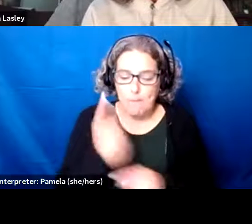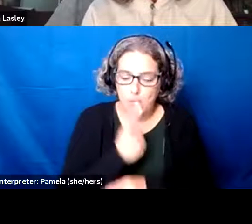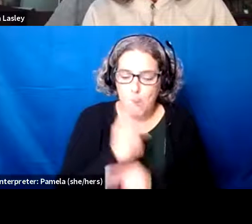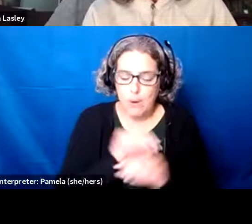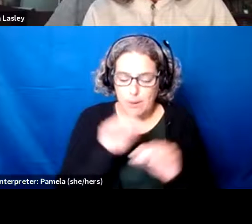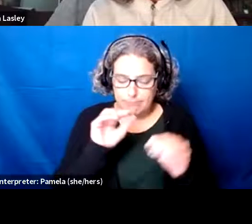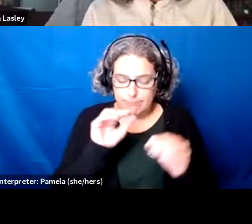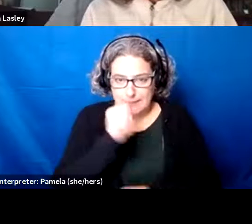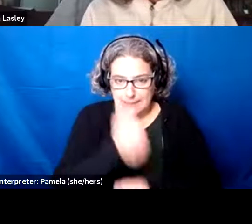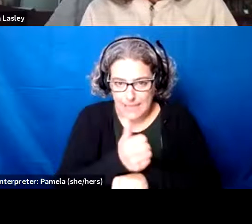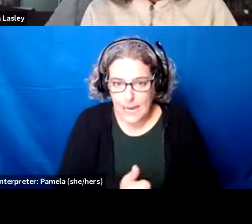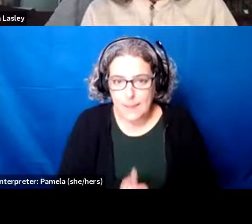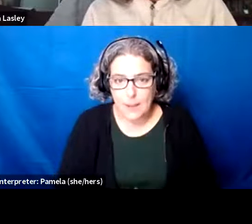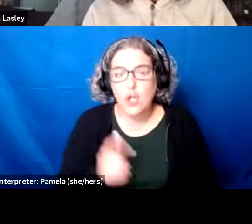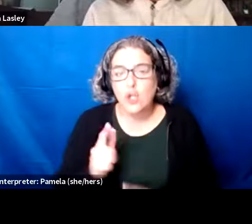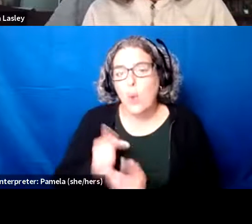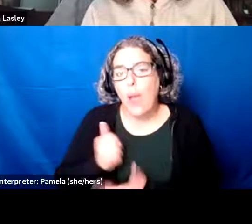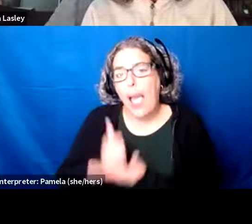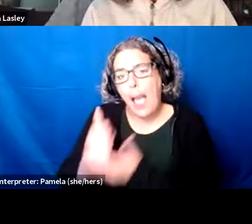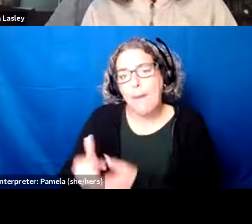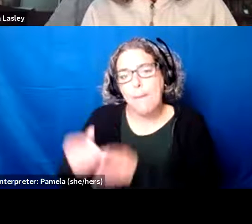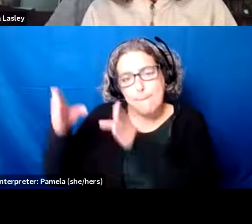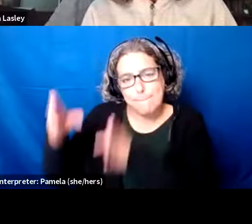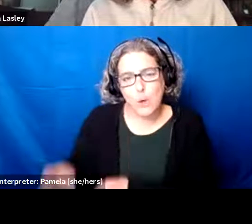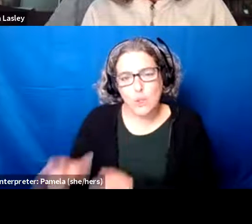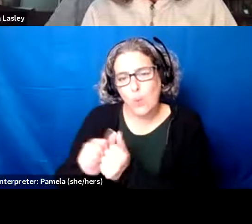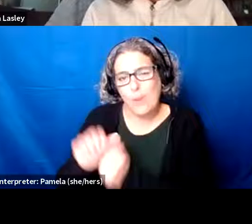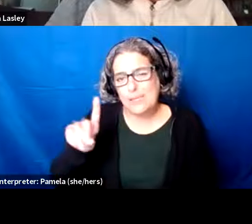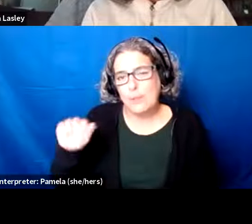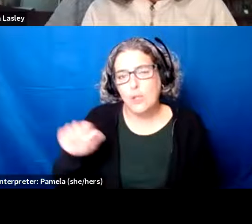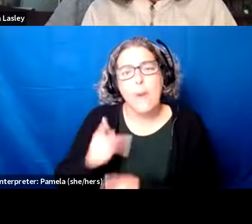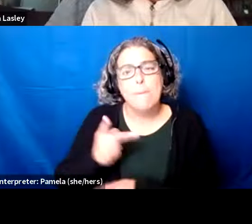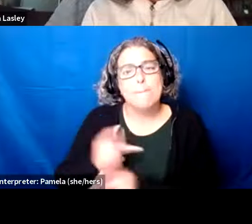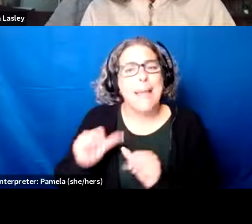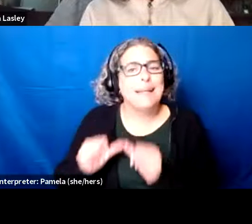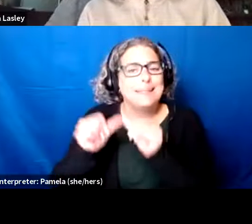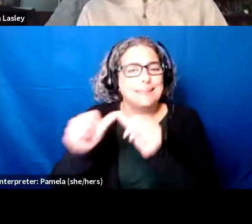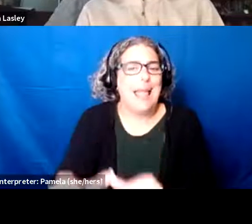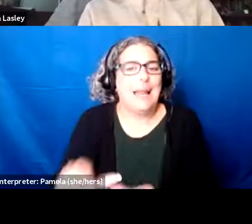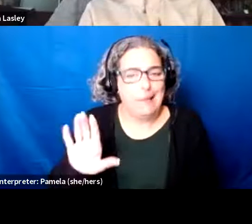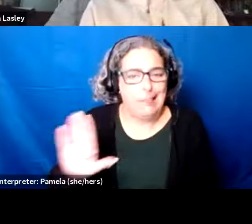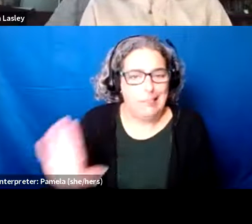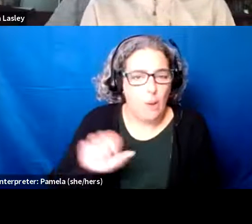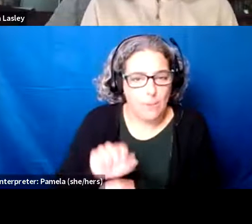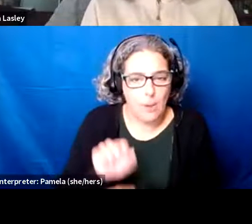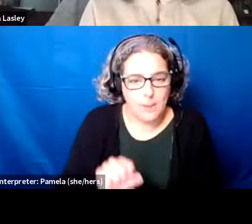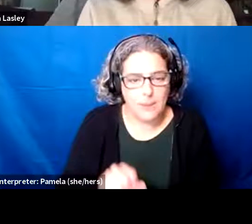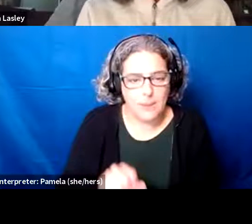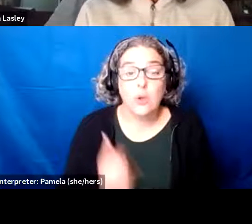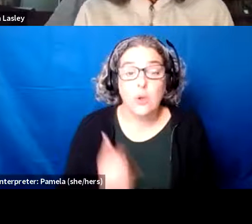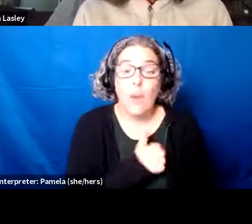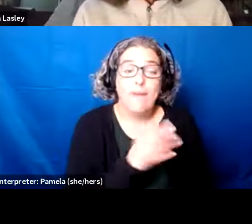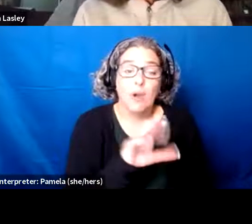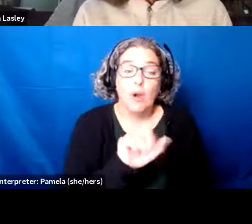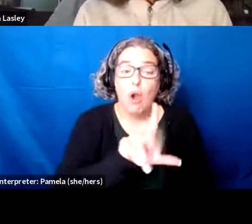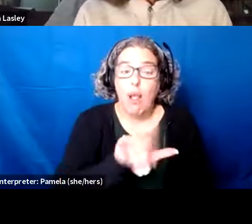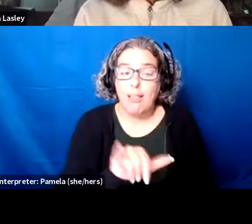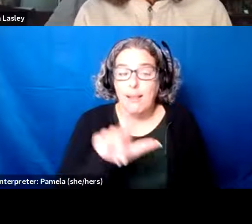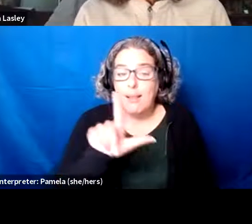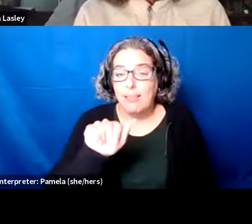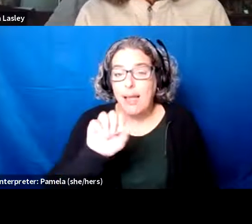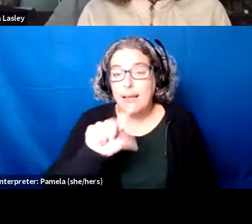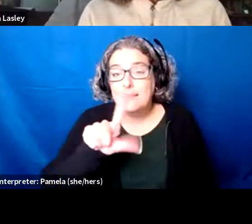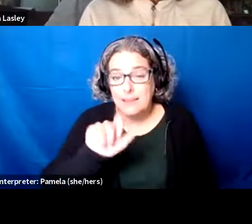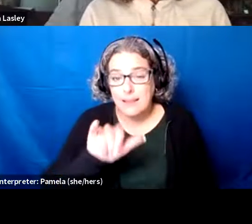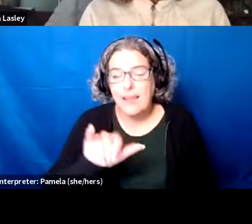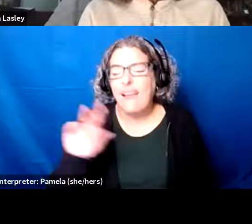maintain competitive employment. And so today we're fortunate enough to have three great presenters. We have Carla Lastly from Nebraska VR, who's going to talk about